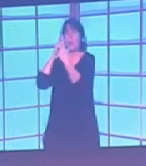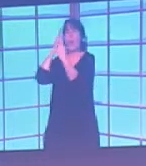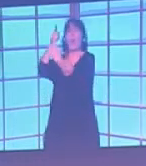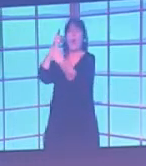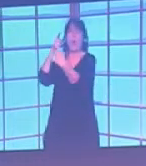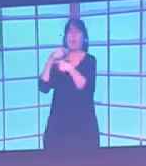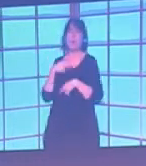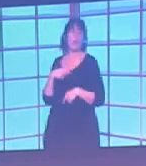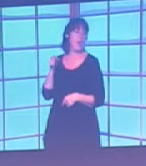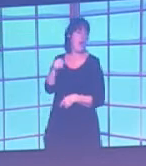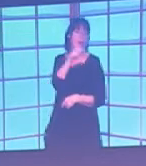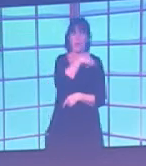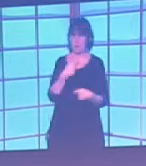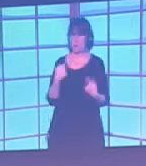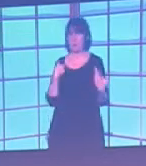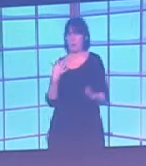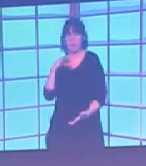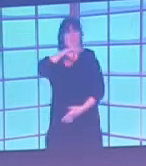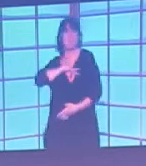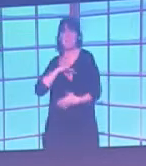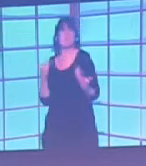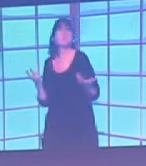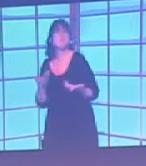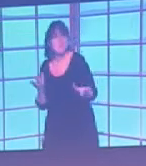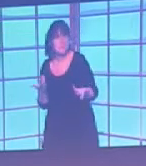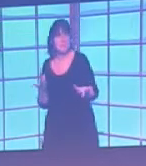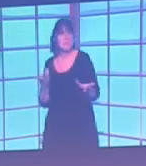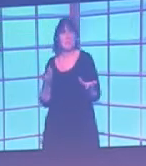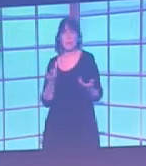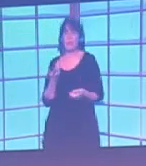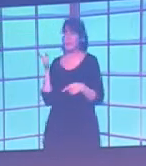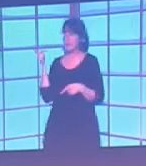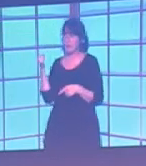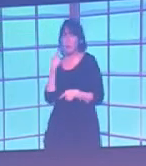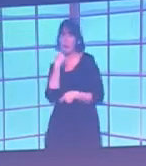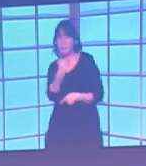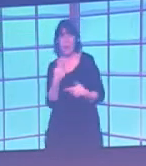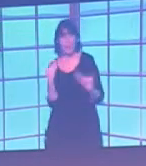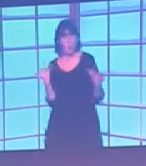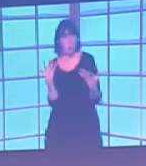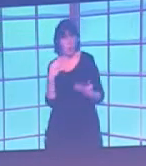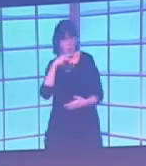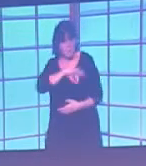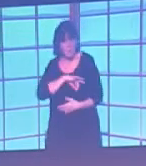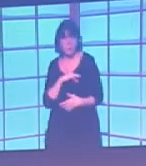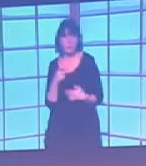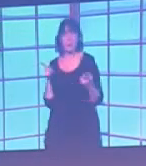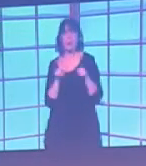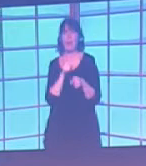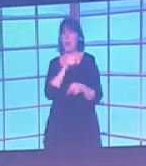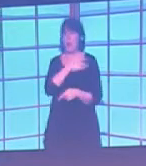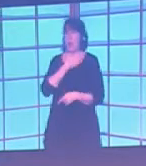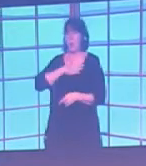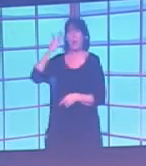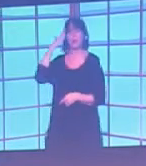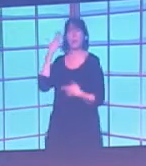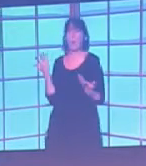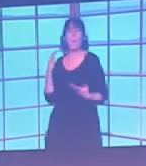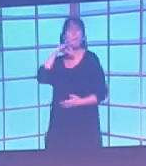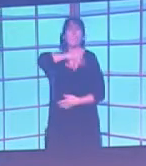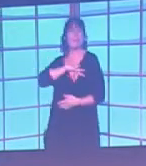telling himself, you know, what's in it for me. And what did you tell them? What brings this